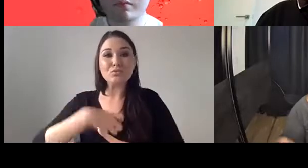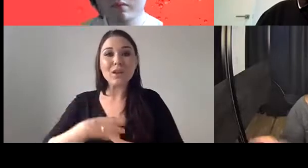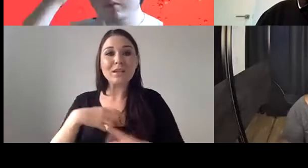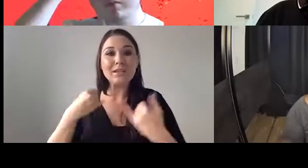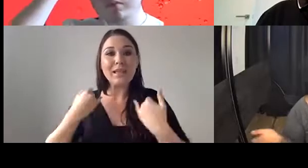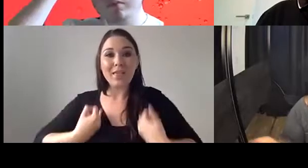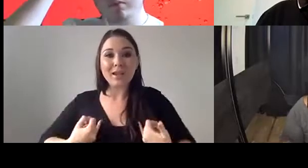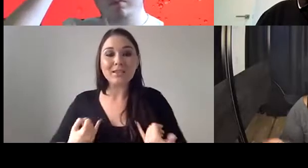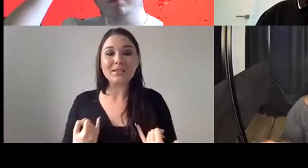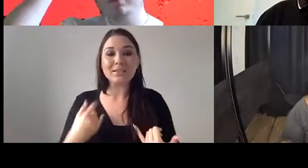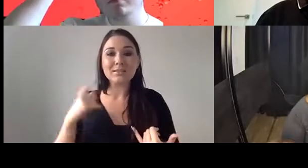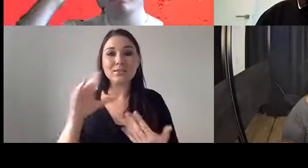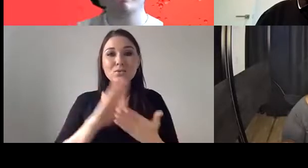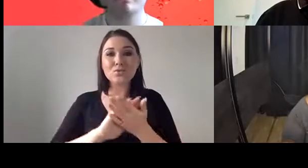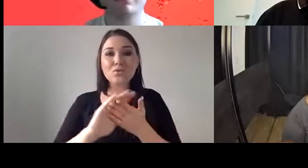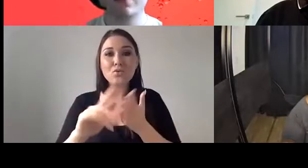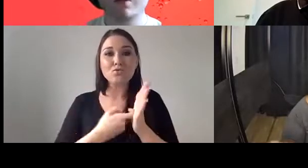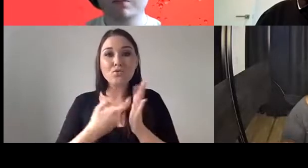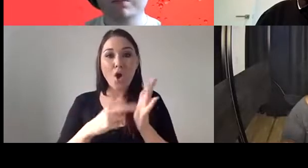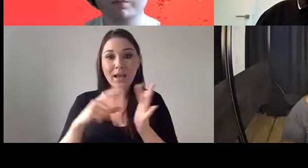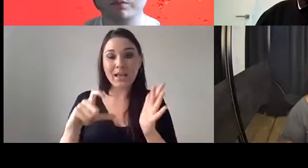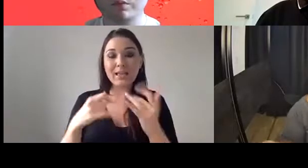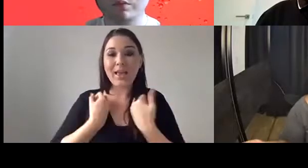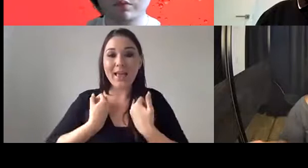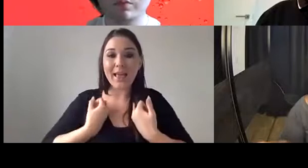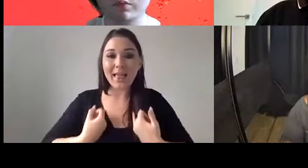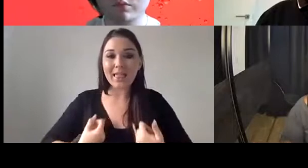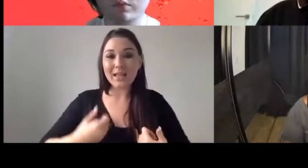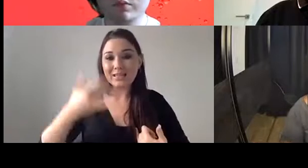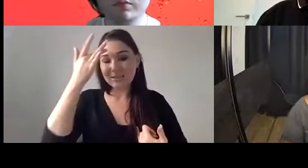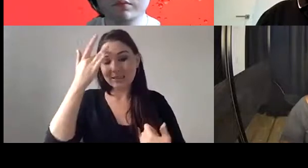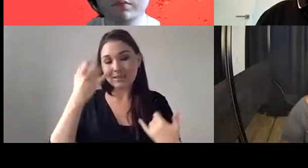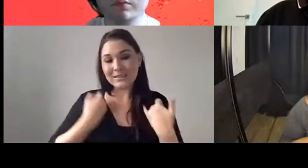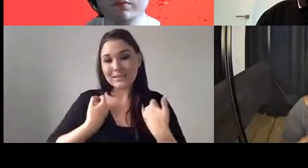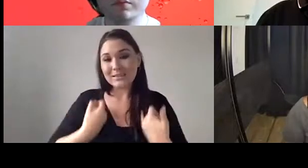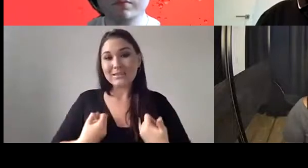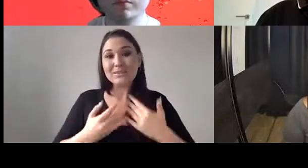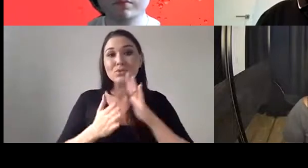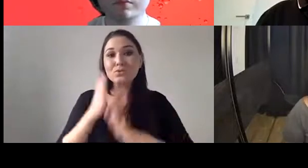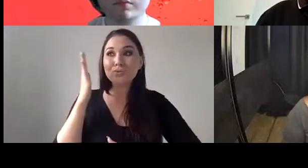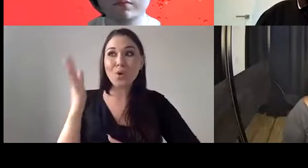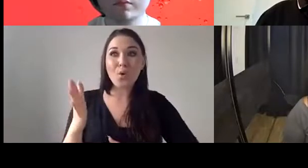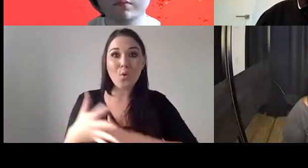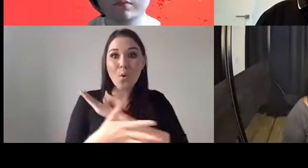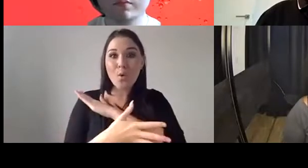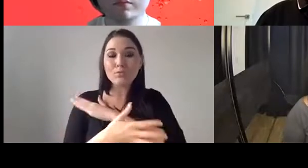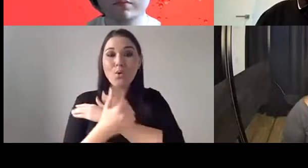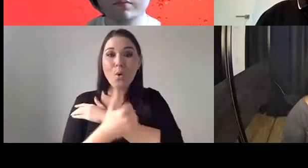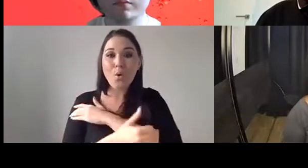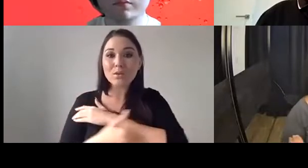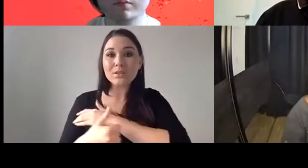when it happened that you will have to go to the hospital several times, but it's not visible for others that you're